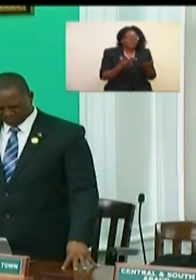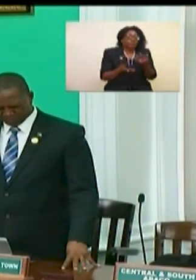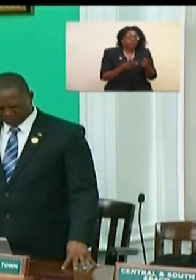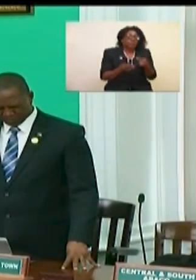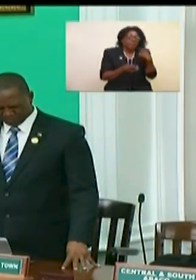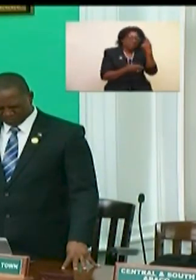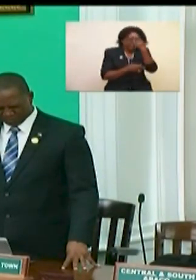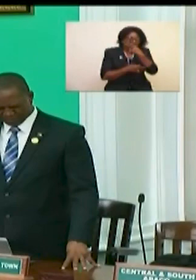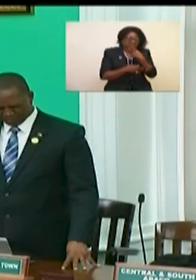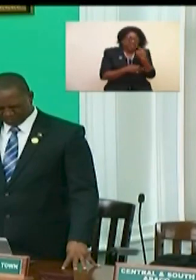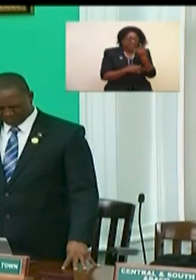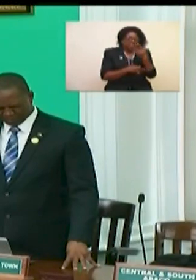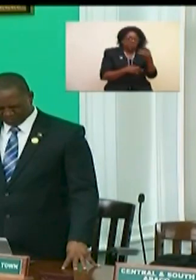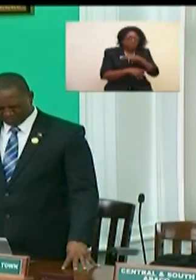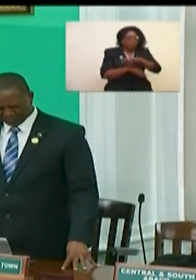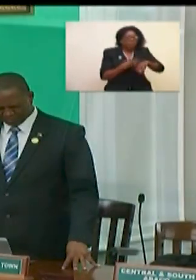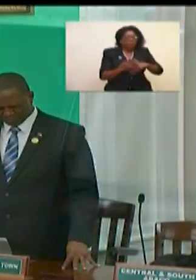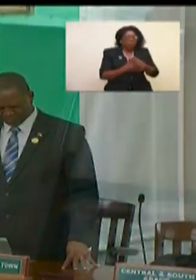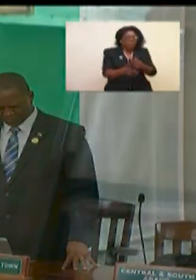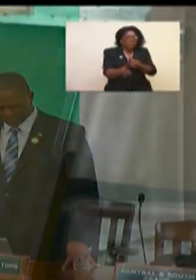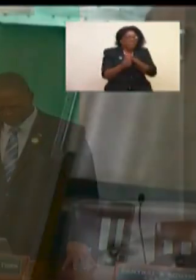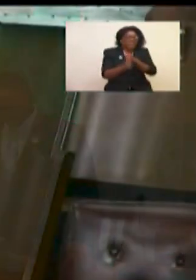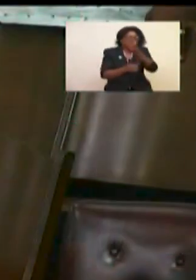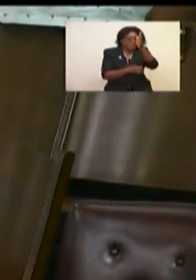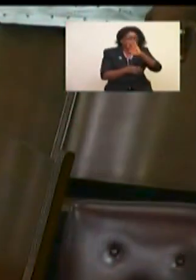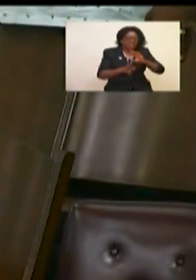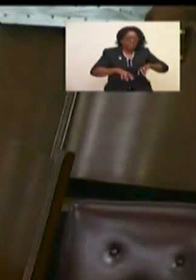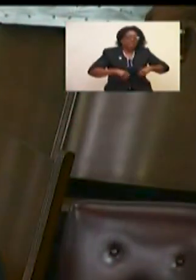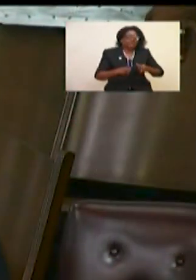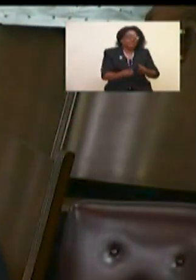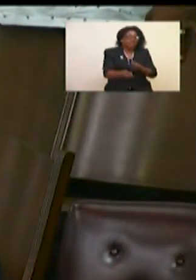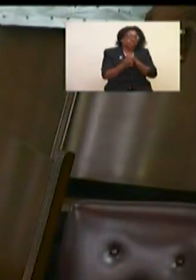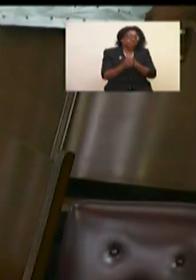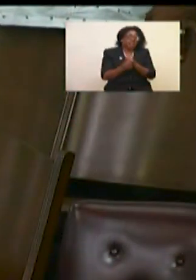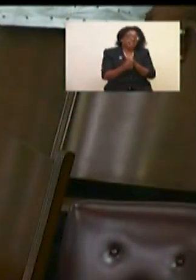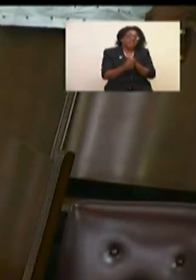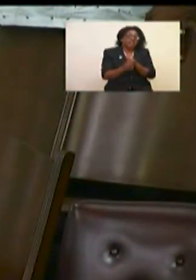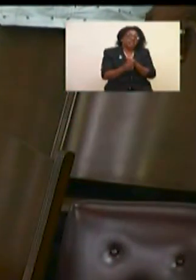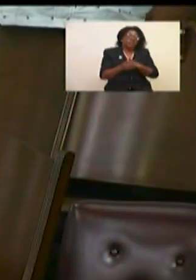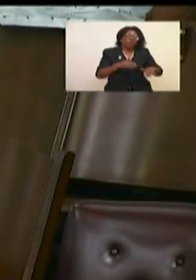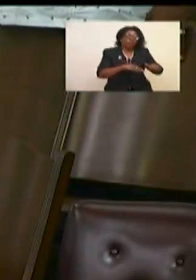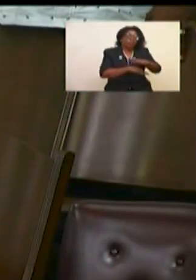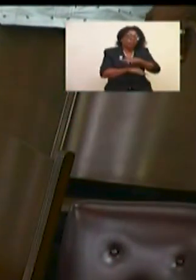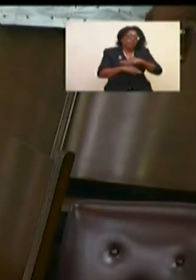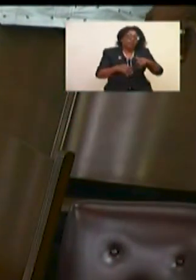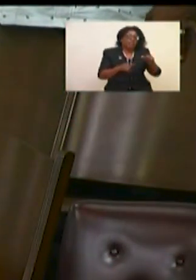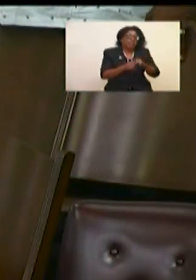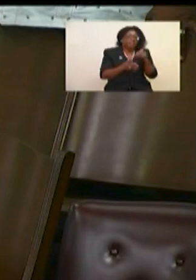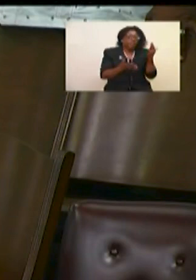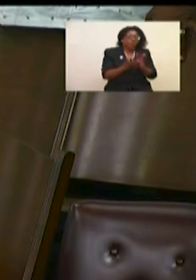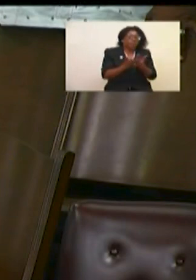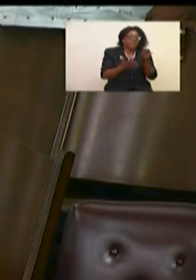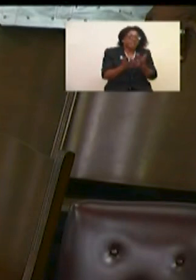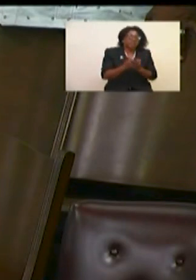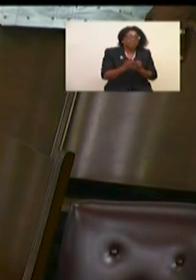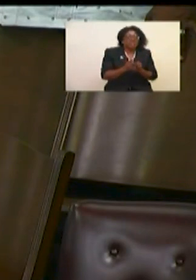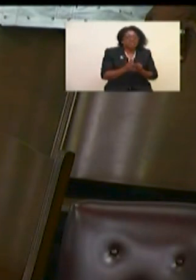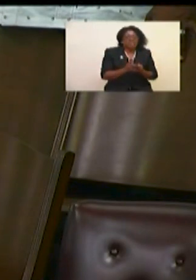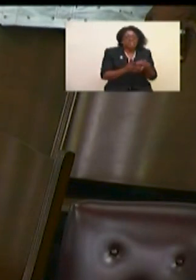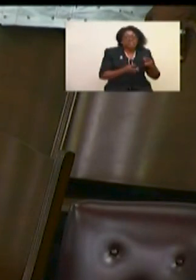facing. Almighty God, give us the courage and the faith to overcome every obstacle